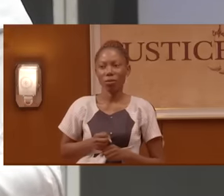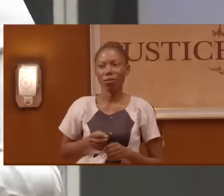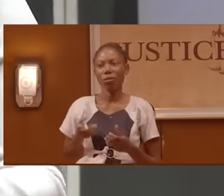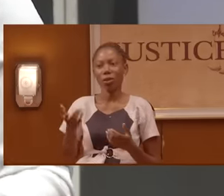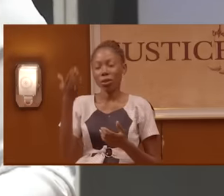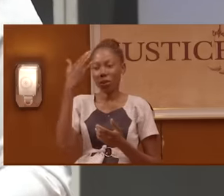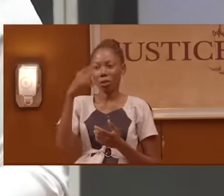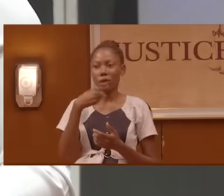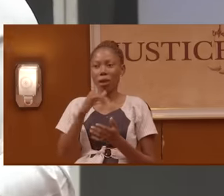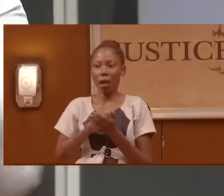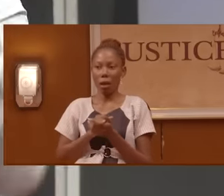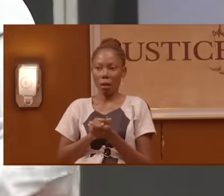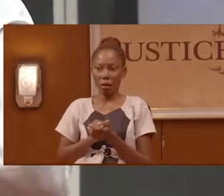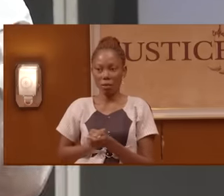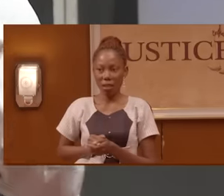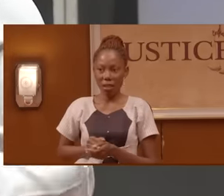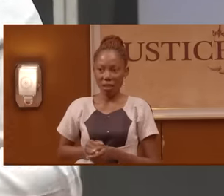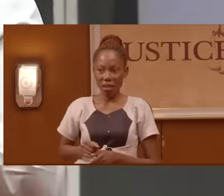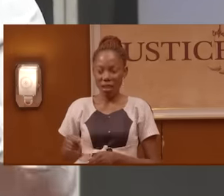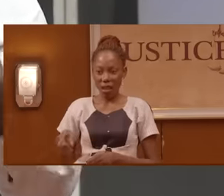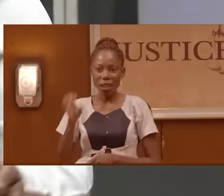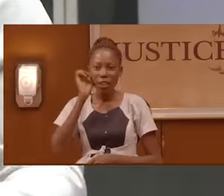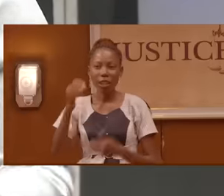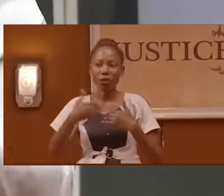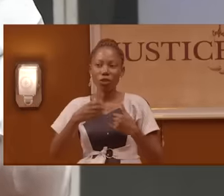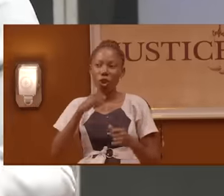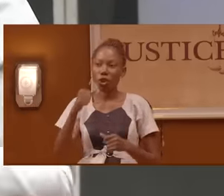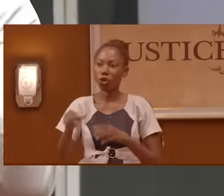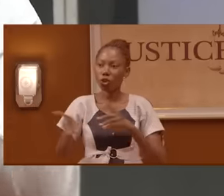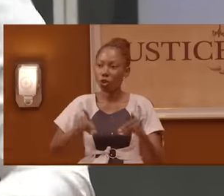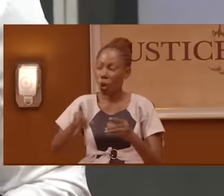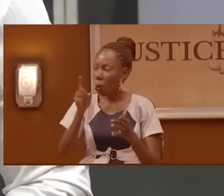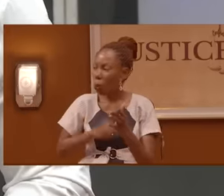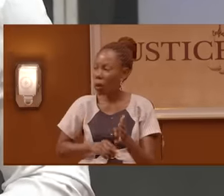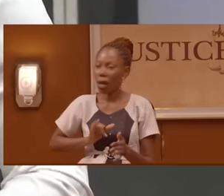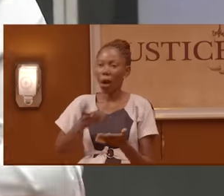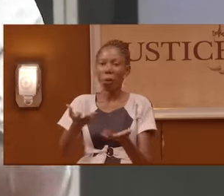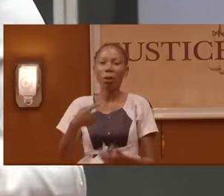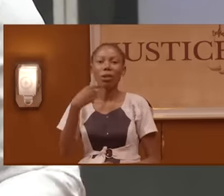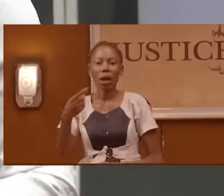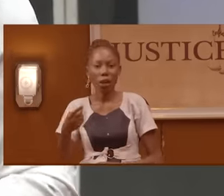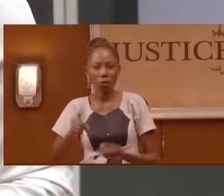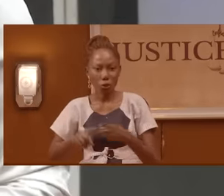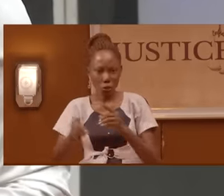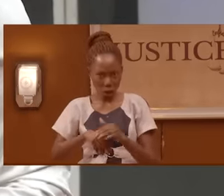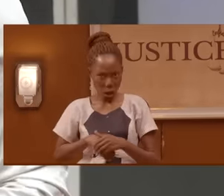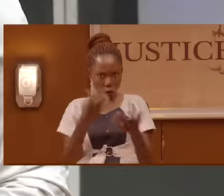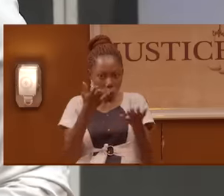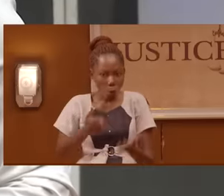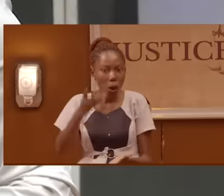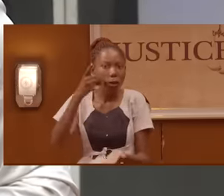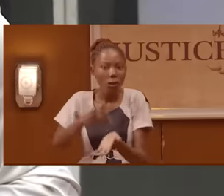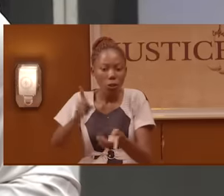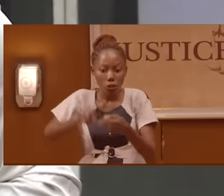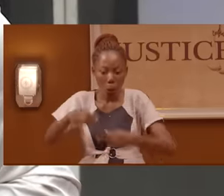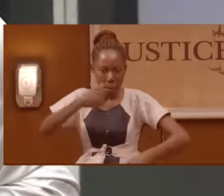I would say, why don't you give it? He said, no, he has not done what I asked her to do. I said, what is it that you asked her to do? To be bathing naked and dressing naked of you? I said,